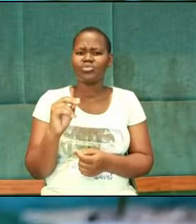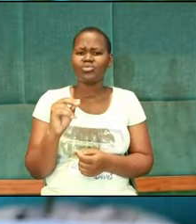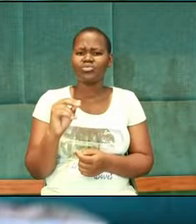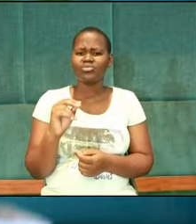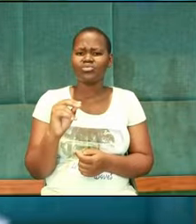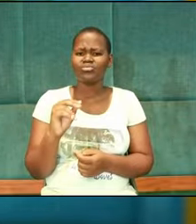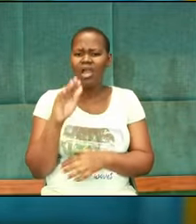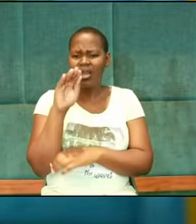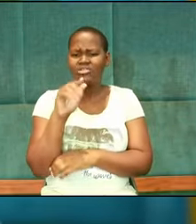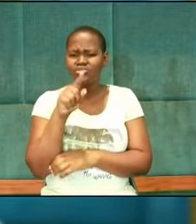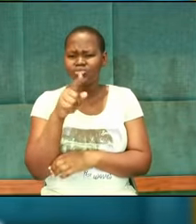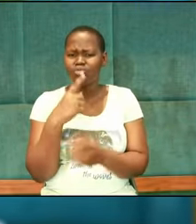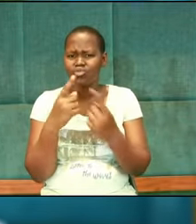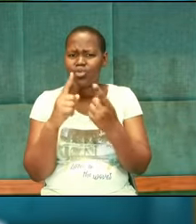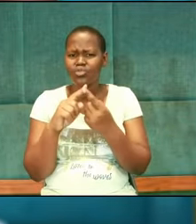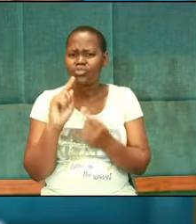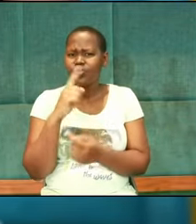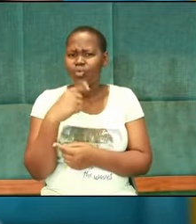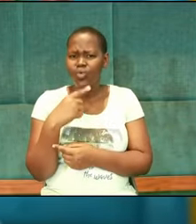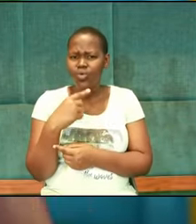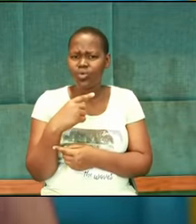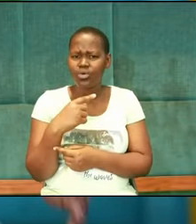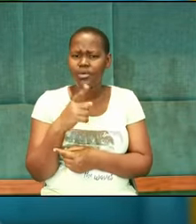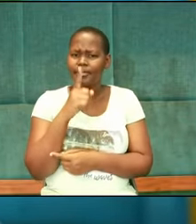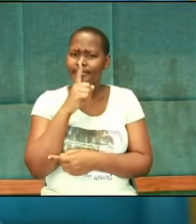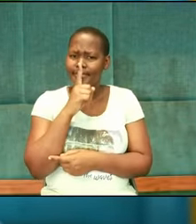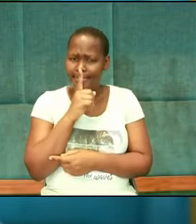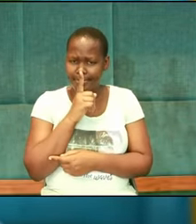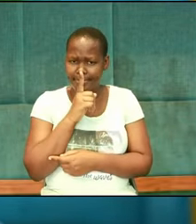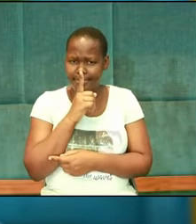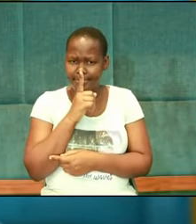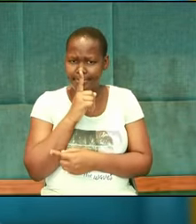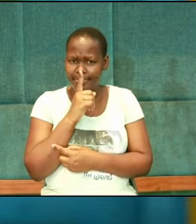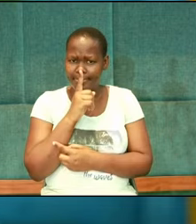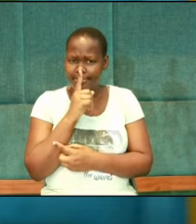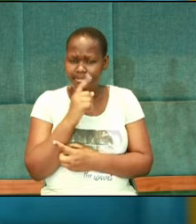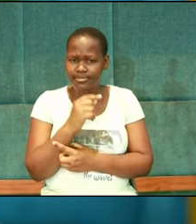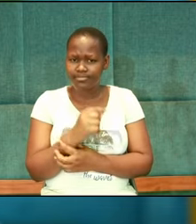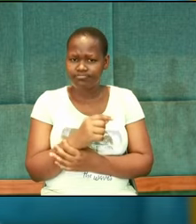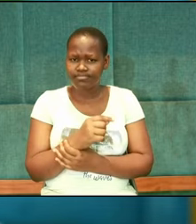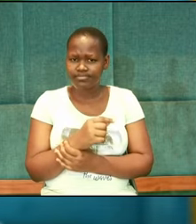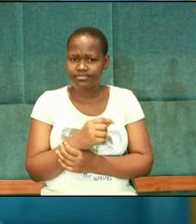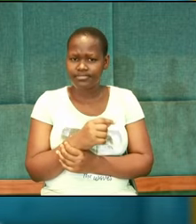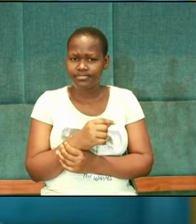you talking to? Keep quiet.